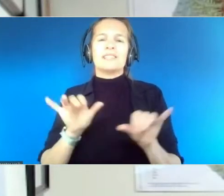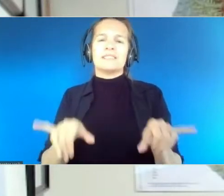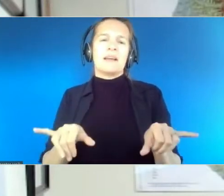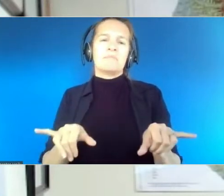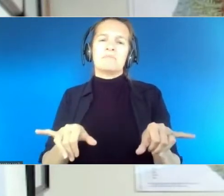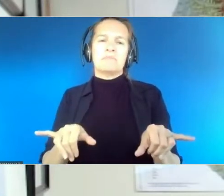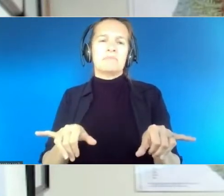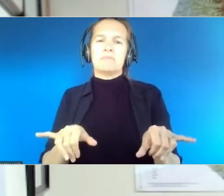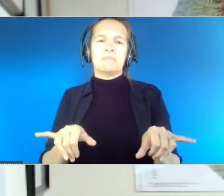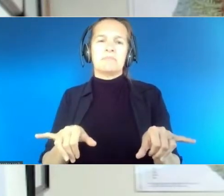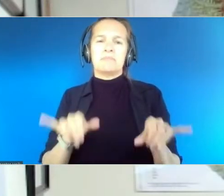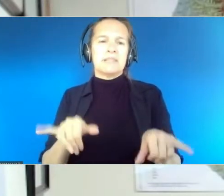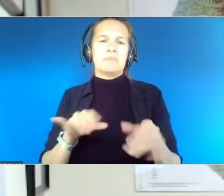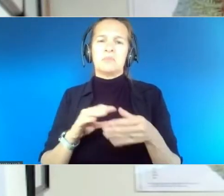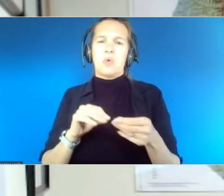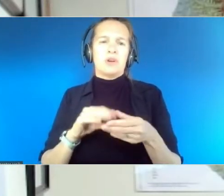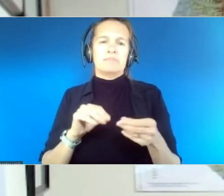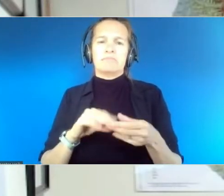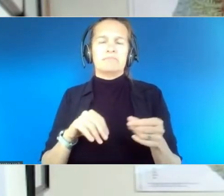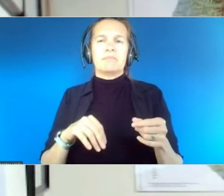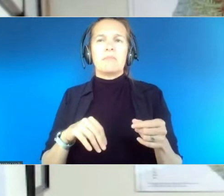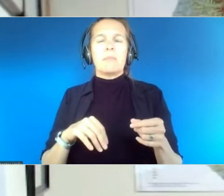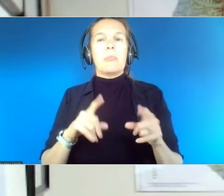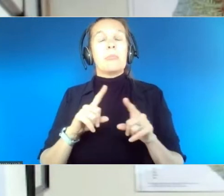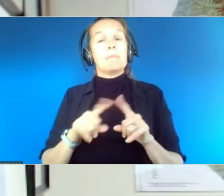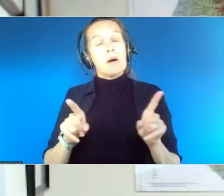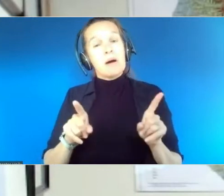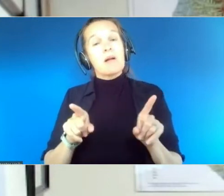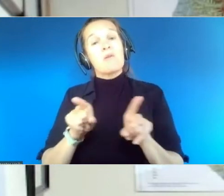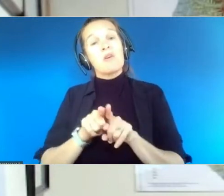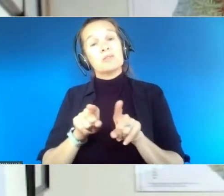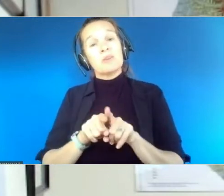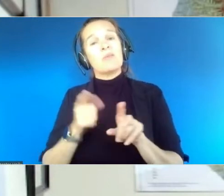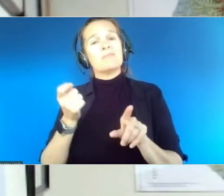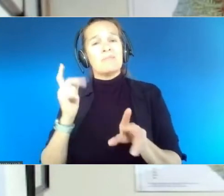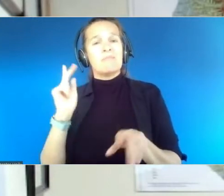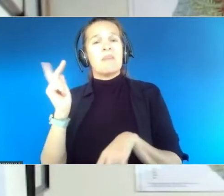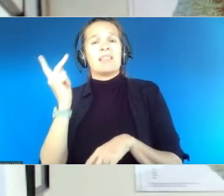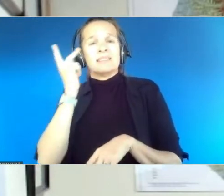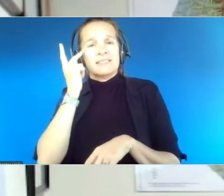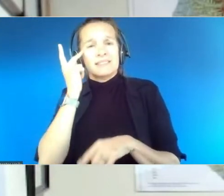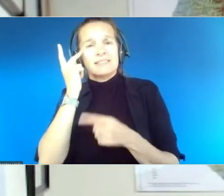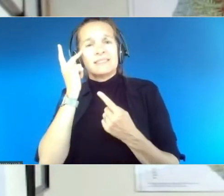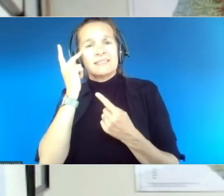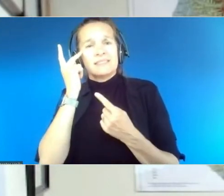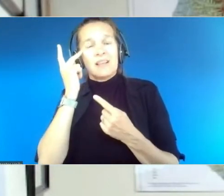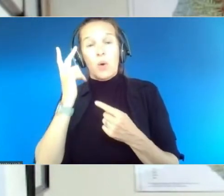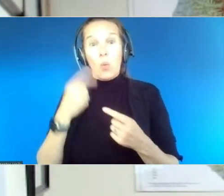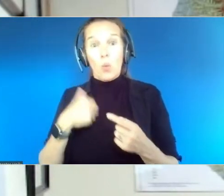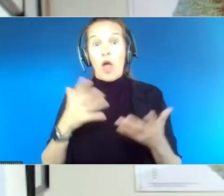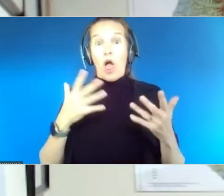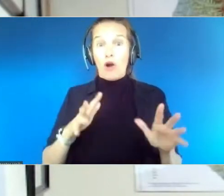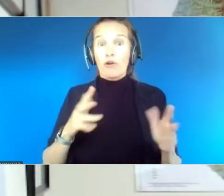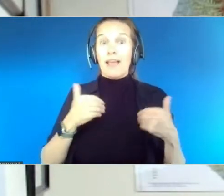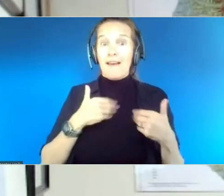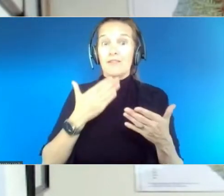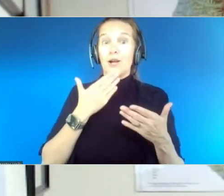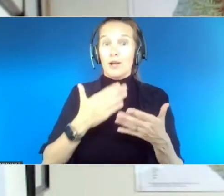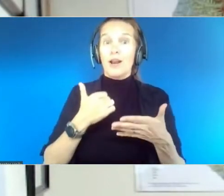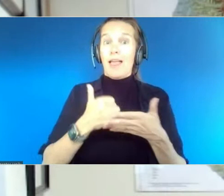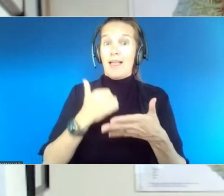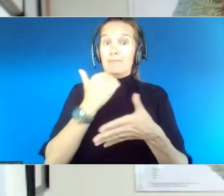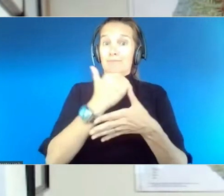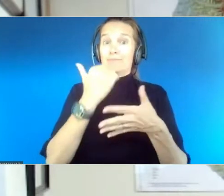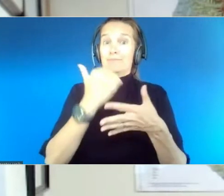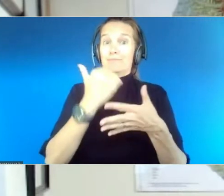thing. But the problem has also been politicizing the interventions that are really excellent that we already have. So as soon as we talk